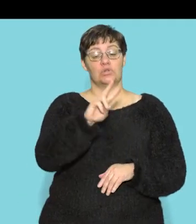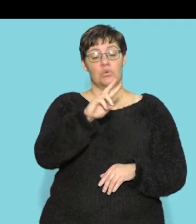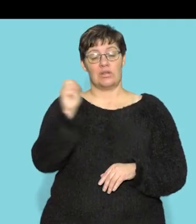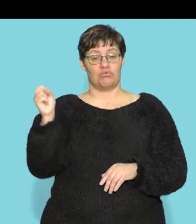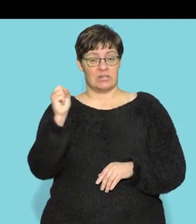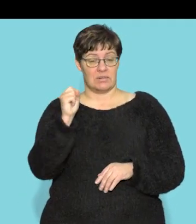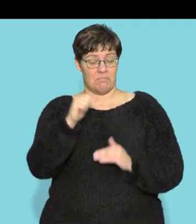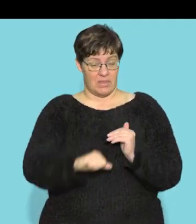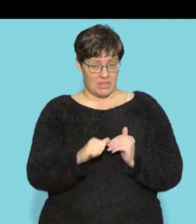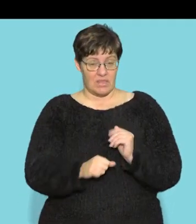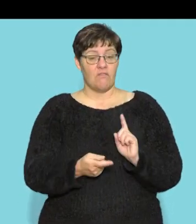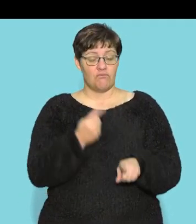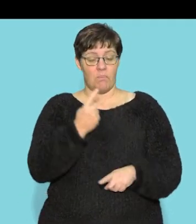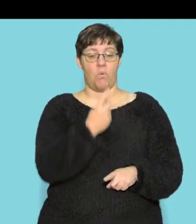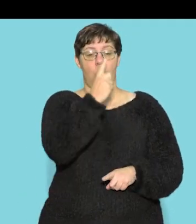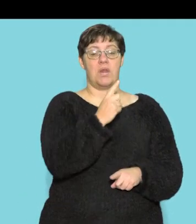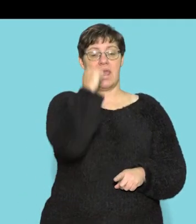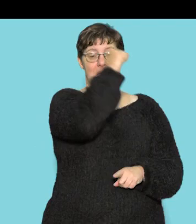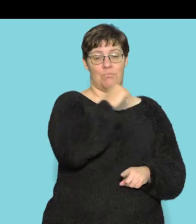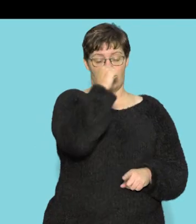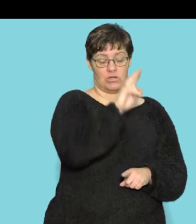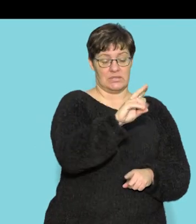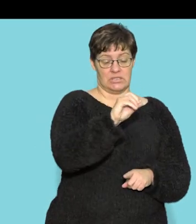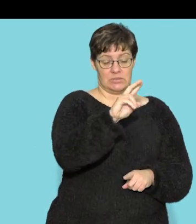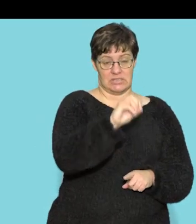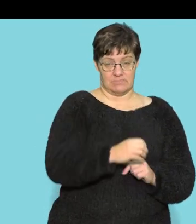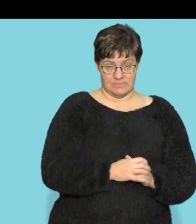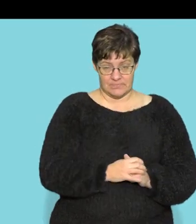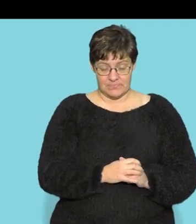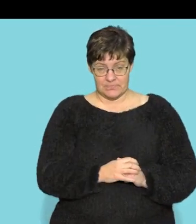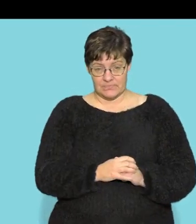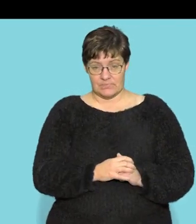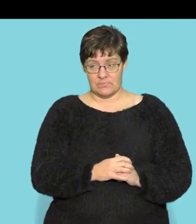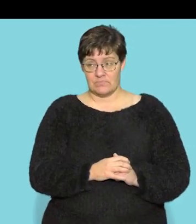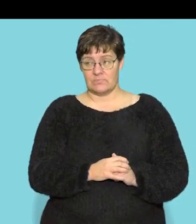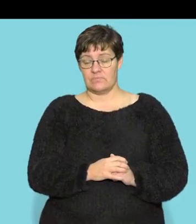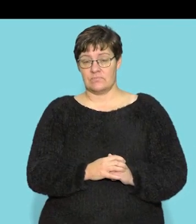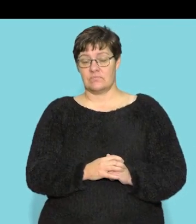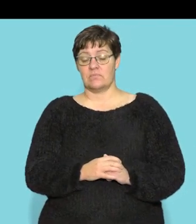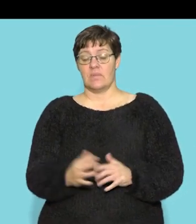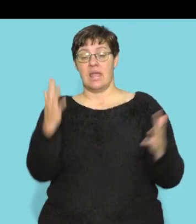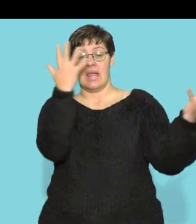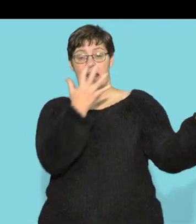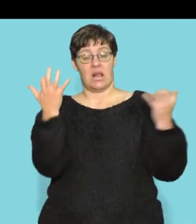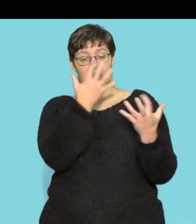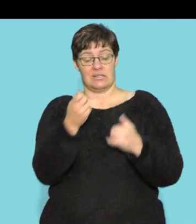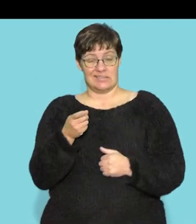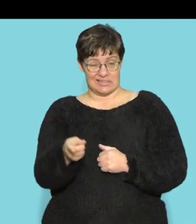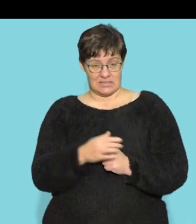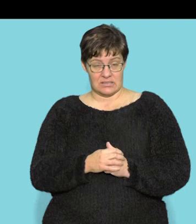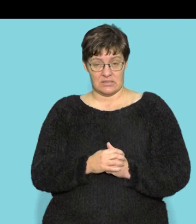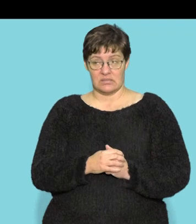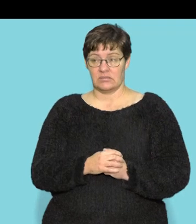by 200 Rand per month from the 1st of April 2020. Okay, now, in terms of my